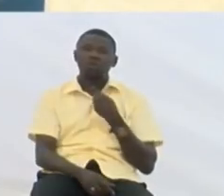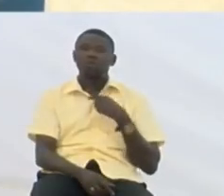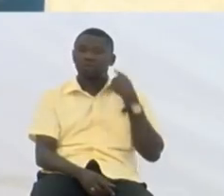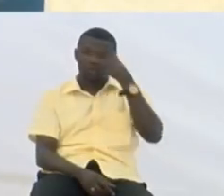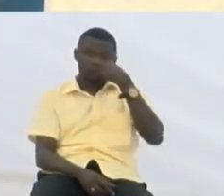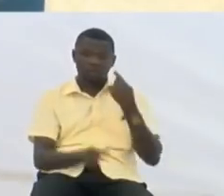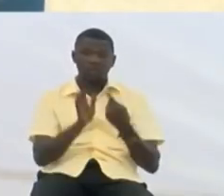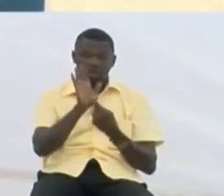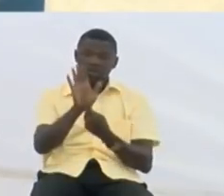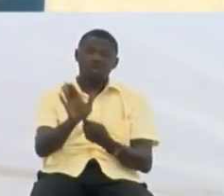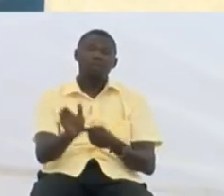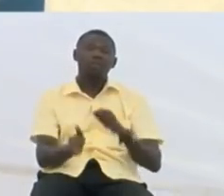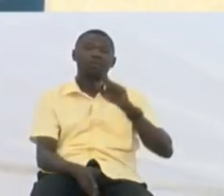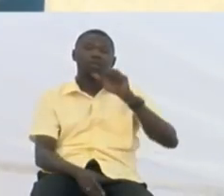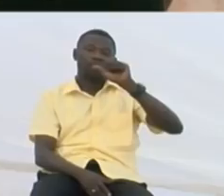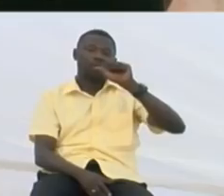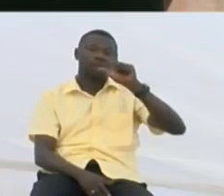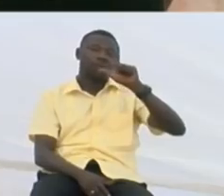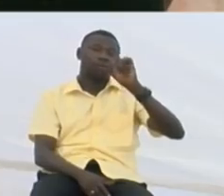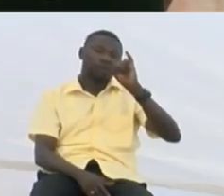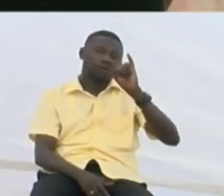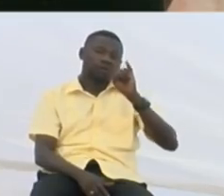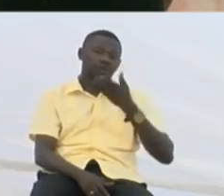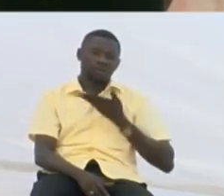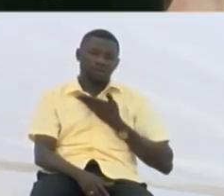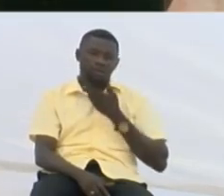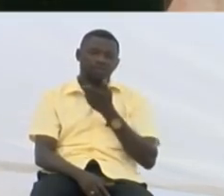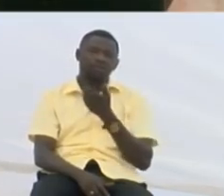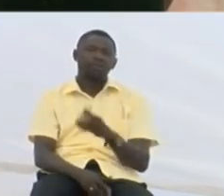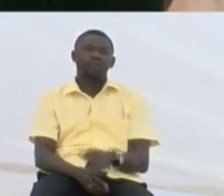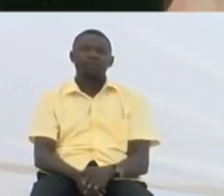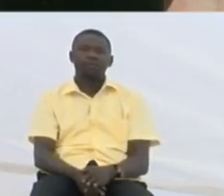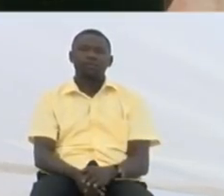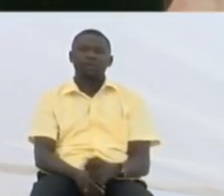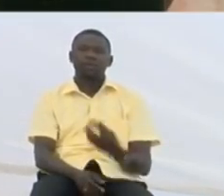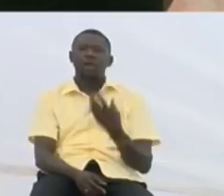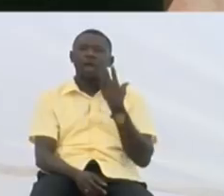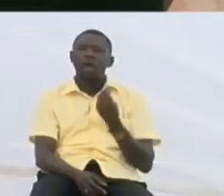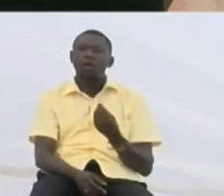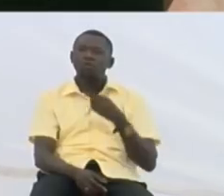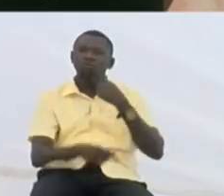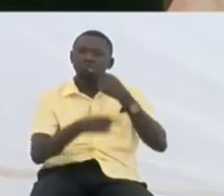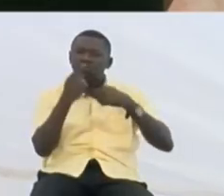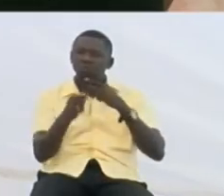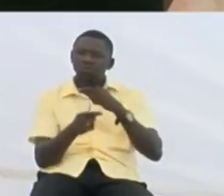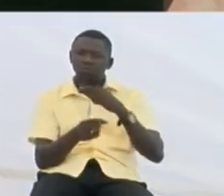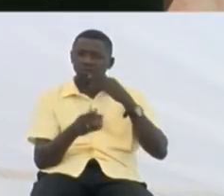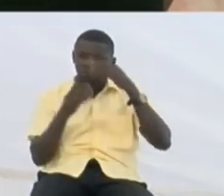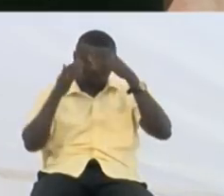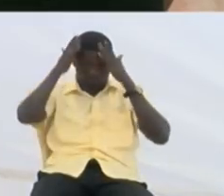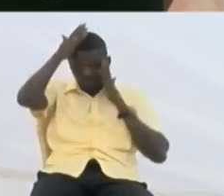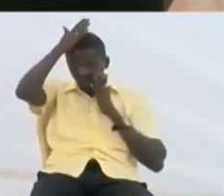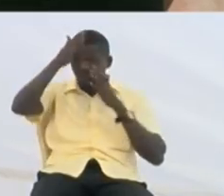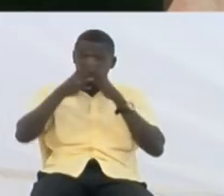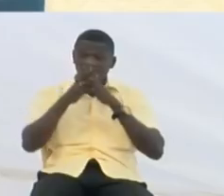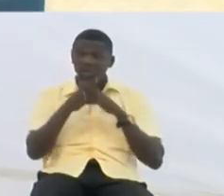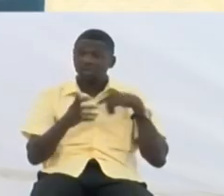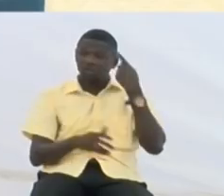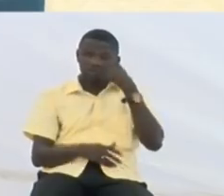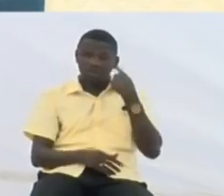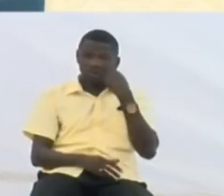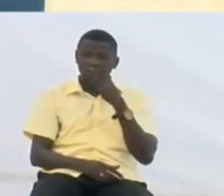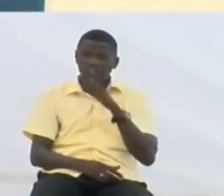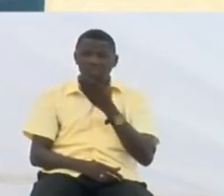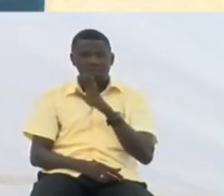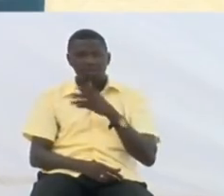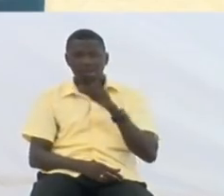else except Hali. How about the soldiers? Did you know any or recognize any one of them? Ako between soldier ro